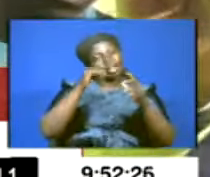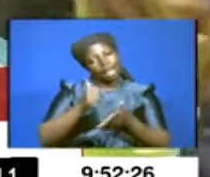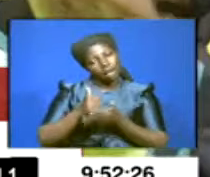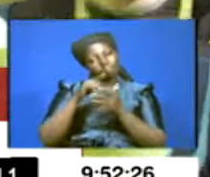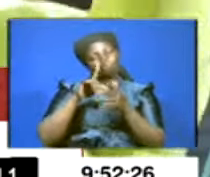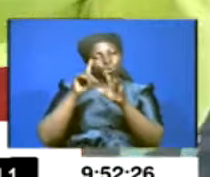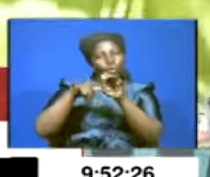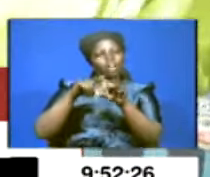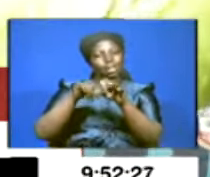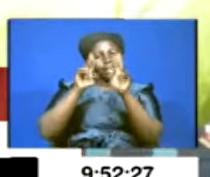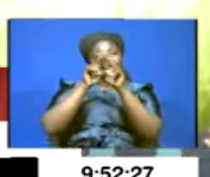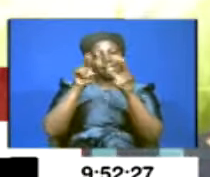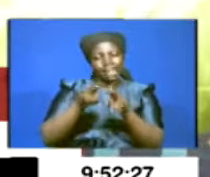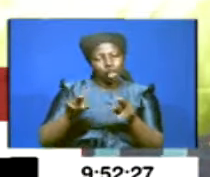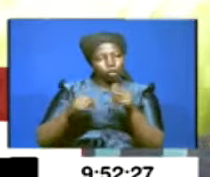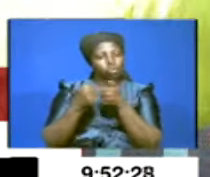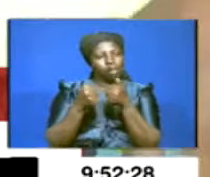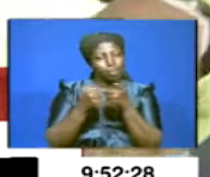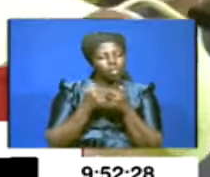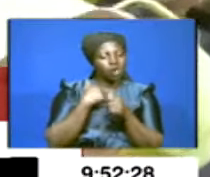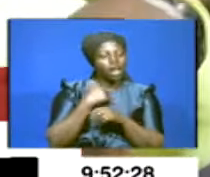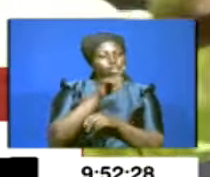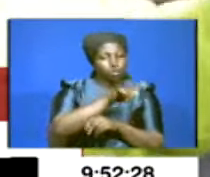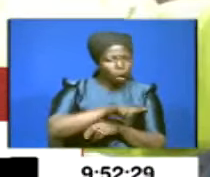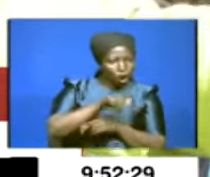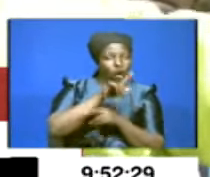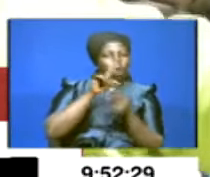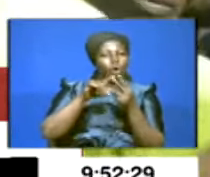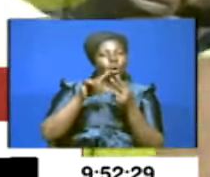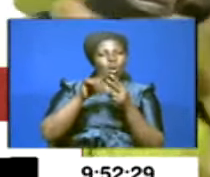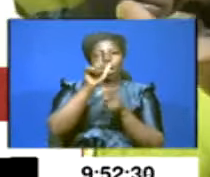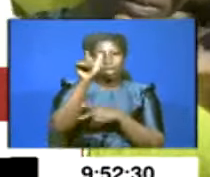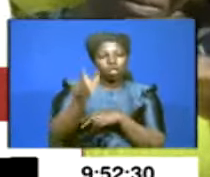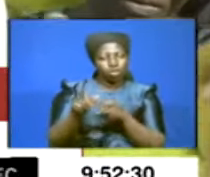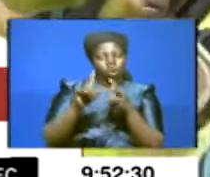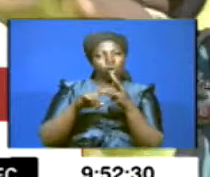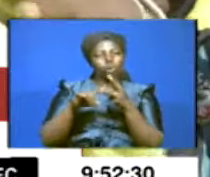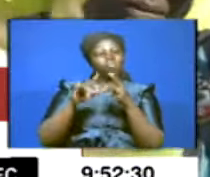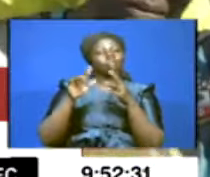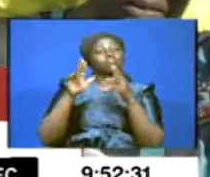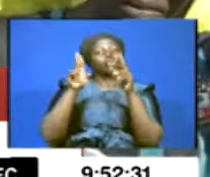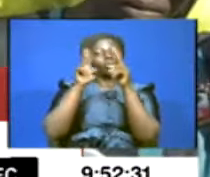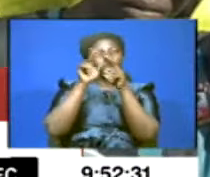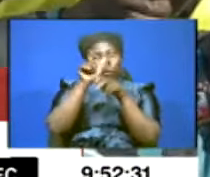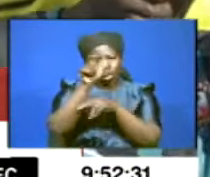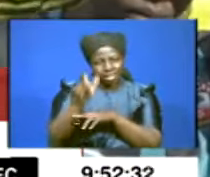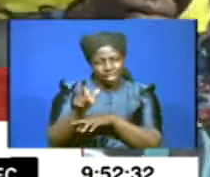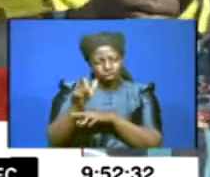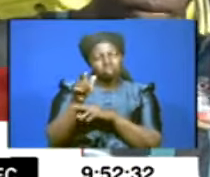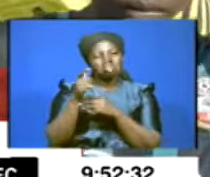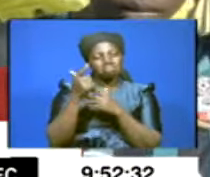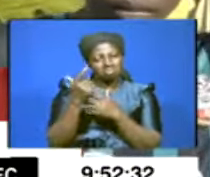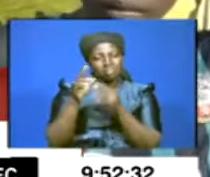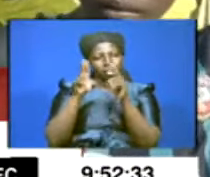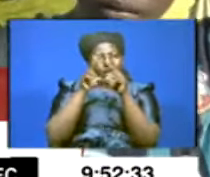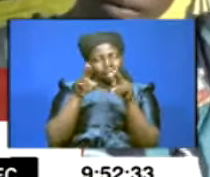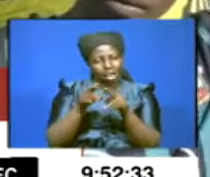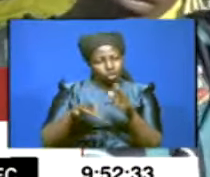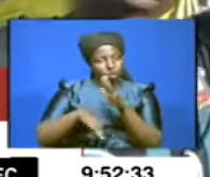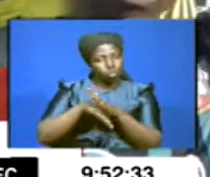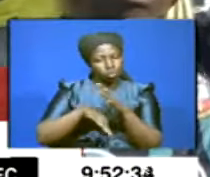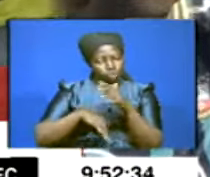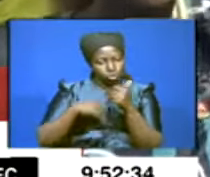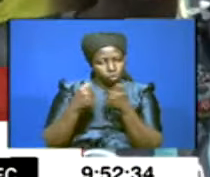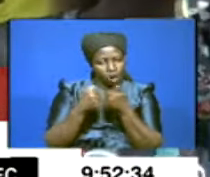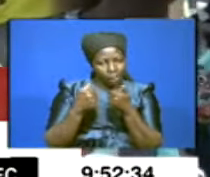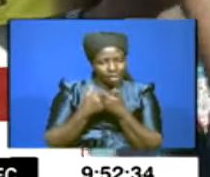national tournaments, kuna continental tournaments hapa East Africa, Kenya, Uganda, Tanzania, and then like some of the guys we have here